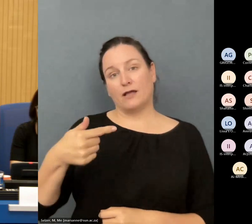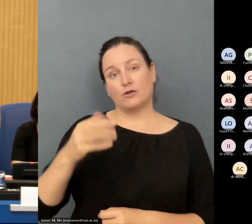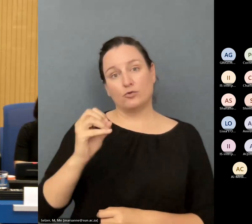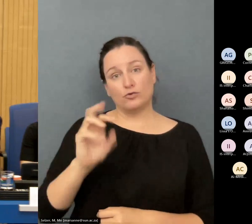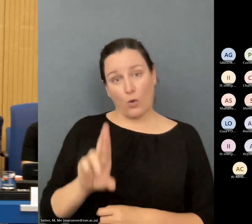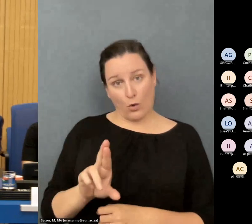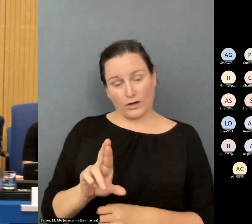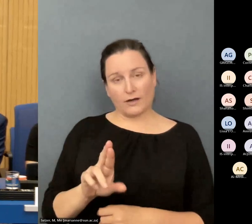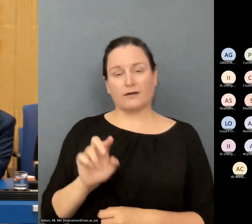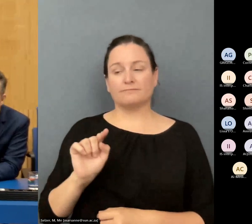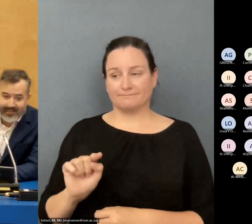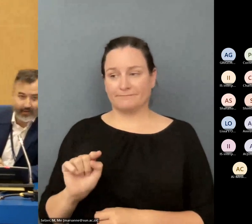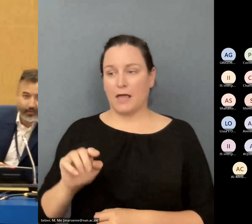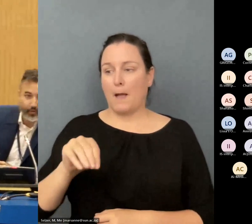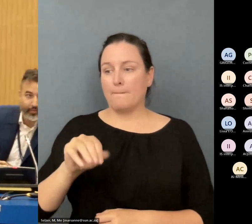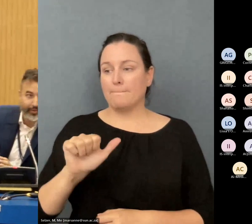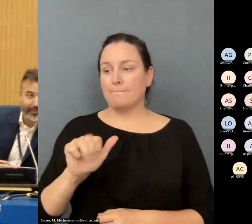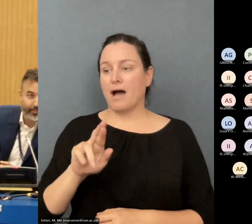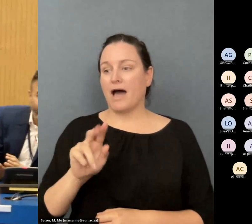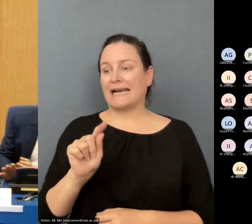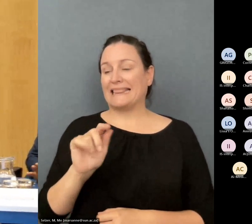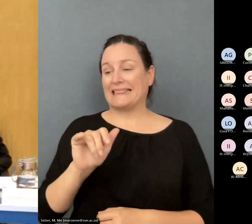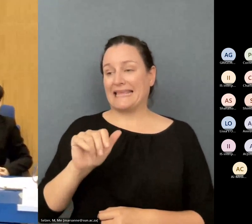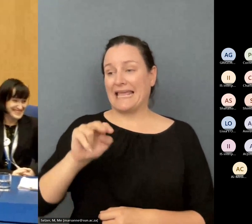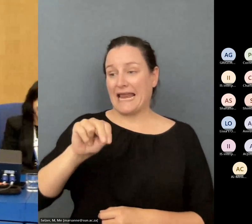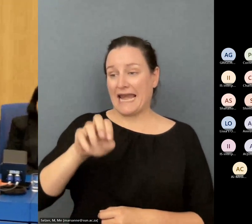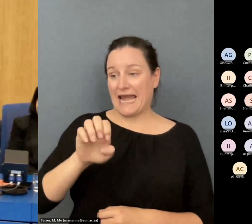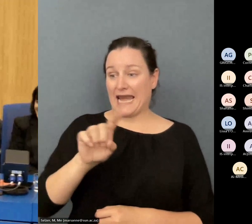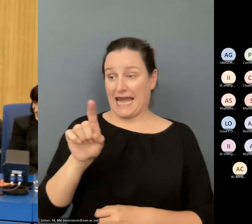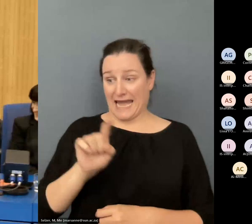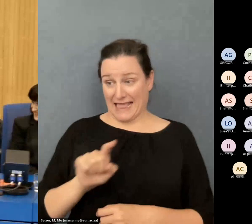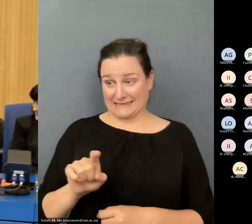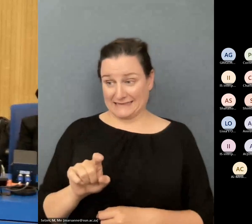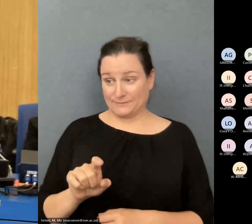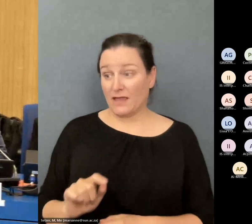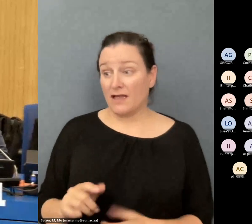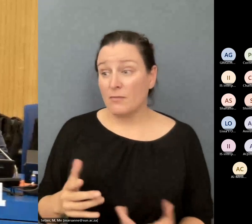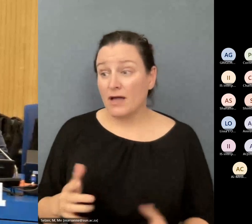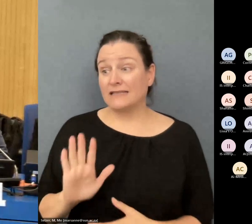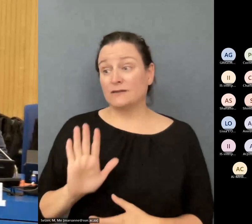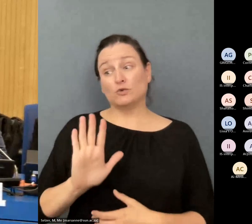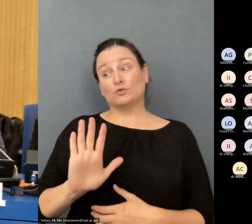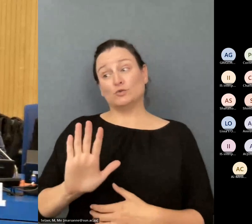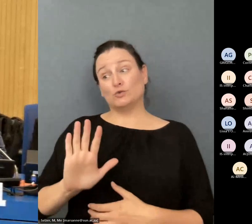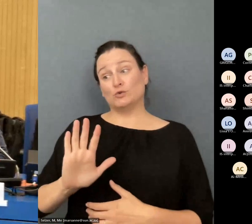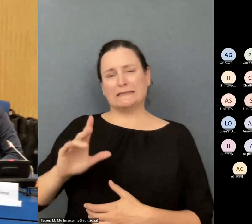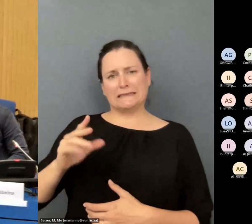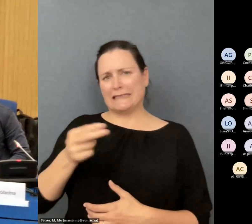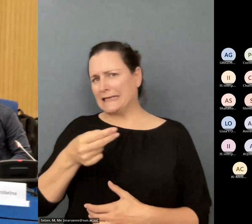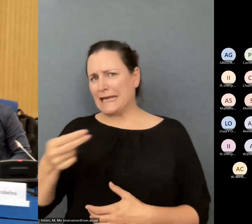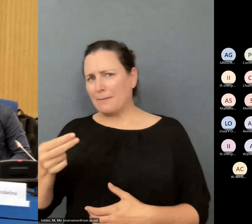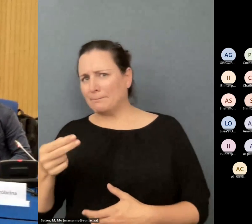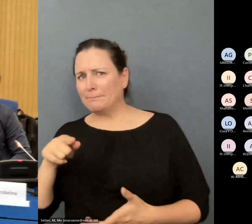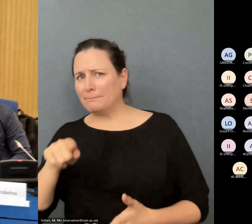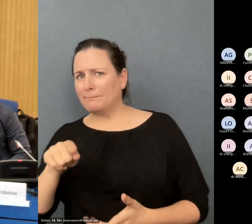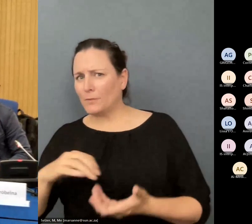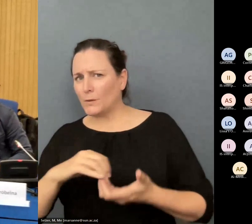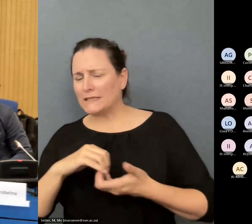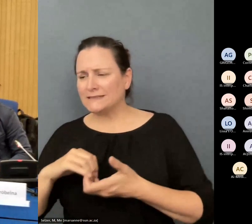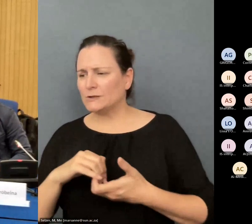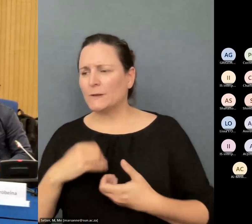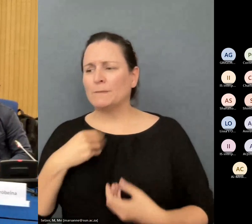Instituto Clemente. I always pronounce that horribly. My Portuguese is a nightmare. So you're going to have to do better. You'll have to show me how it's done.